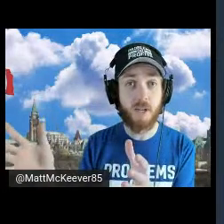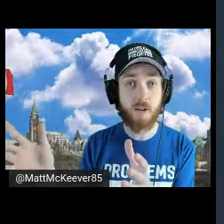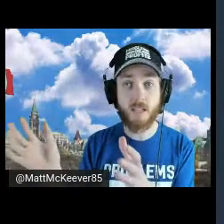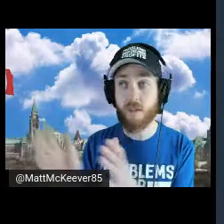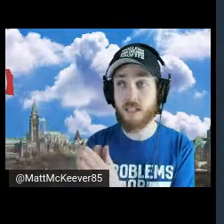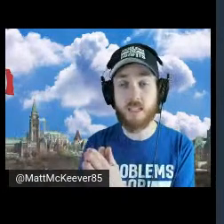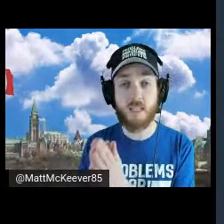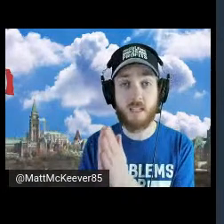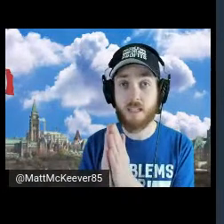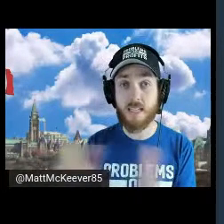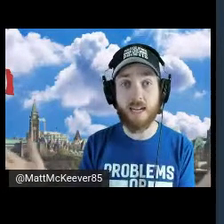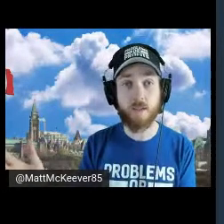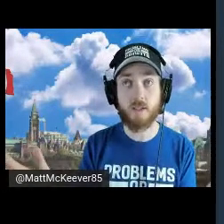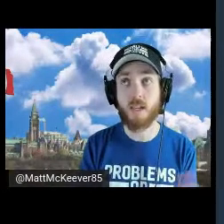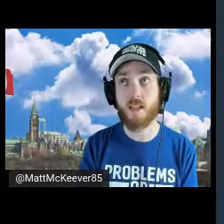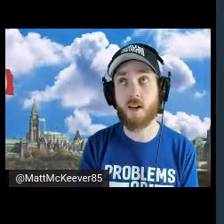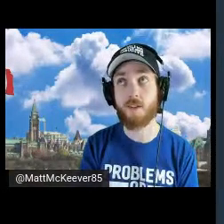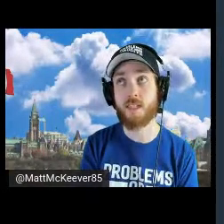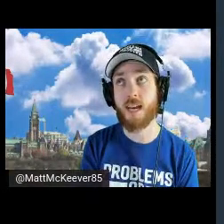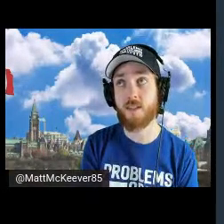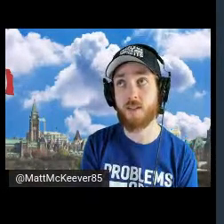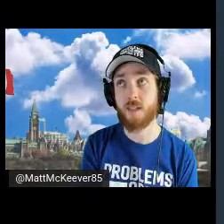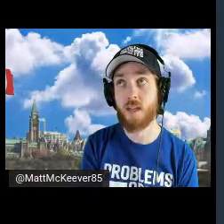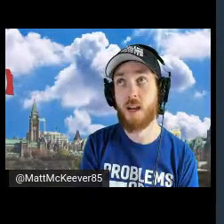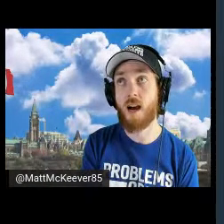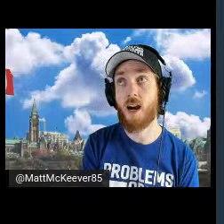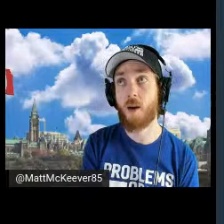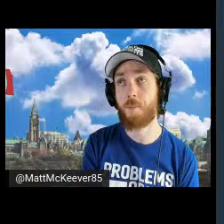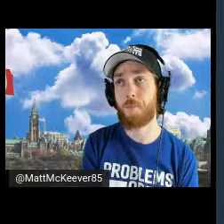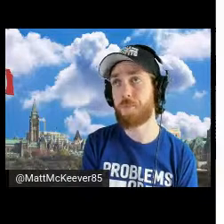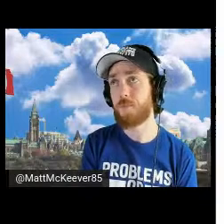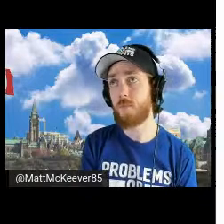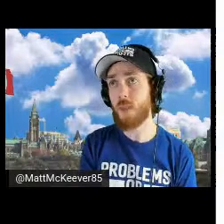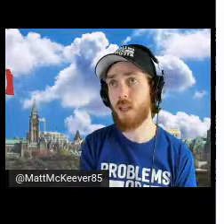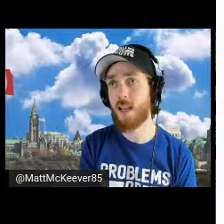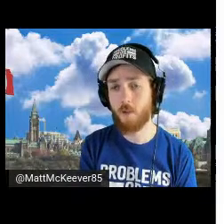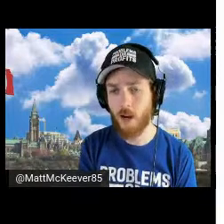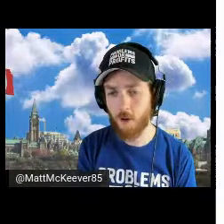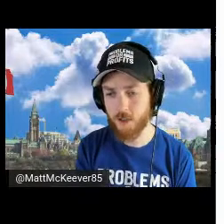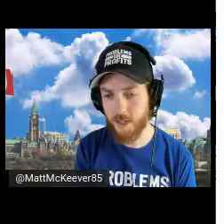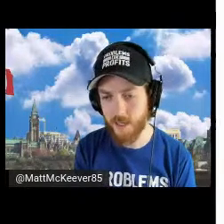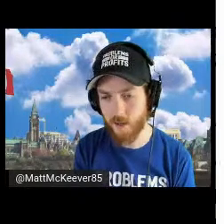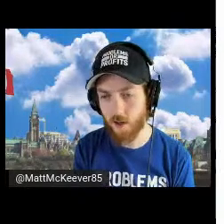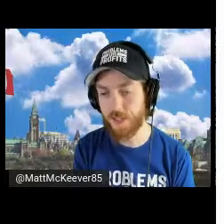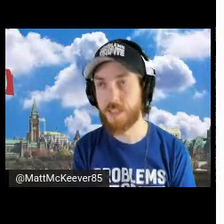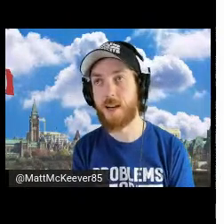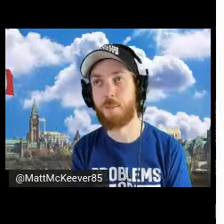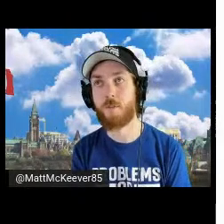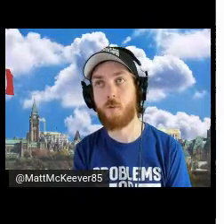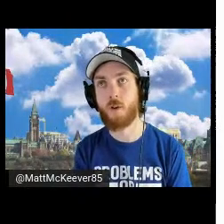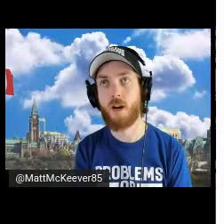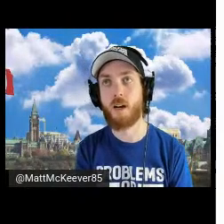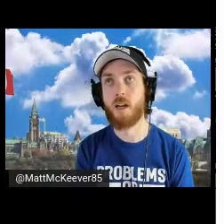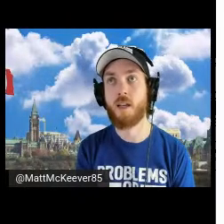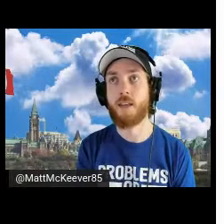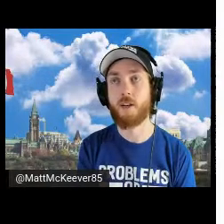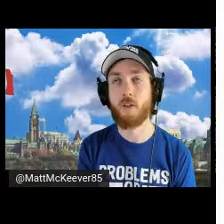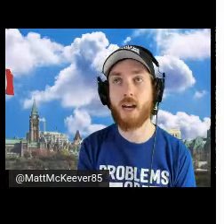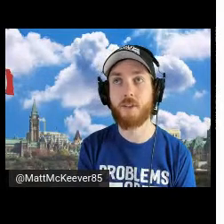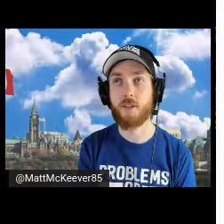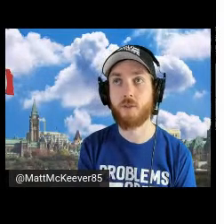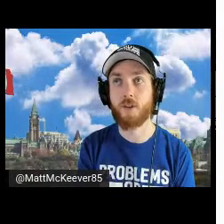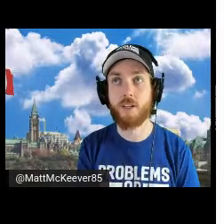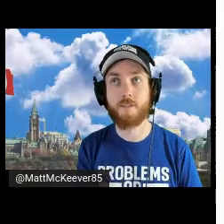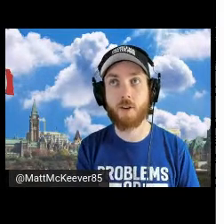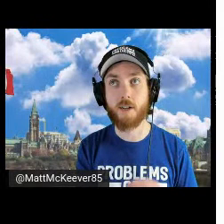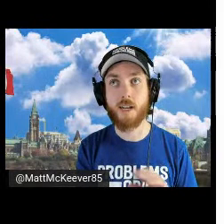doesn't appear as if this is the disaster to end all disasters. Again, I want to try and get all this done before they go